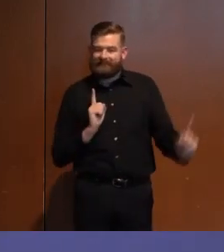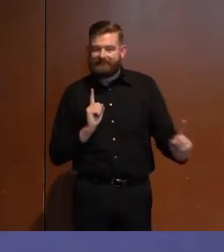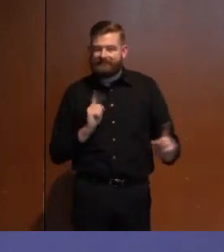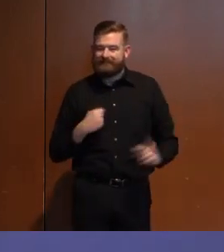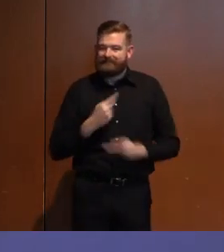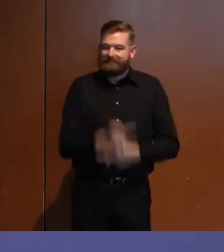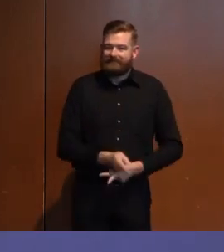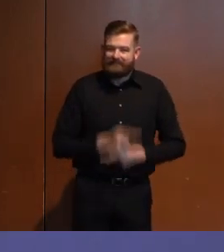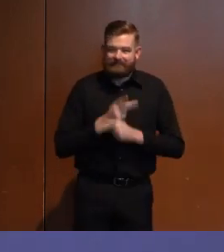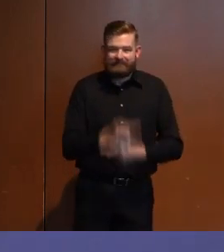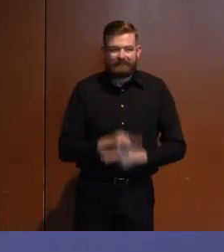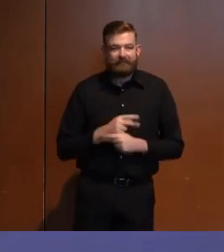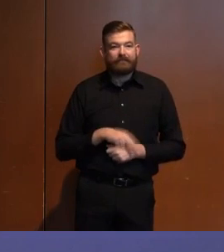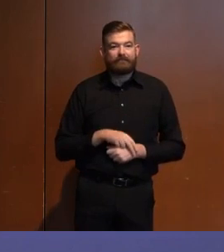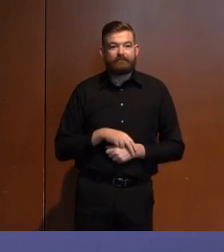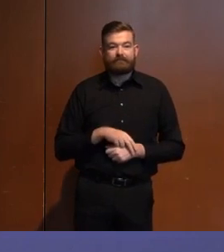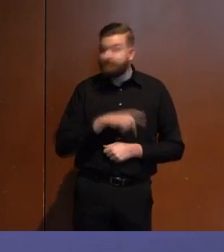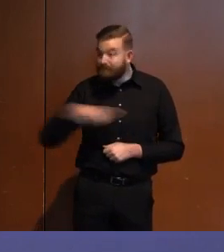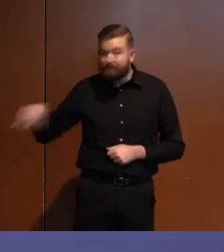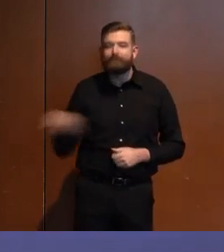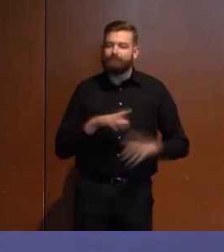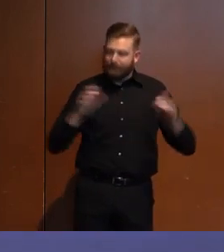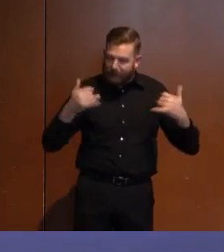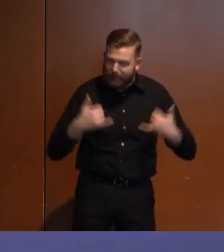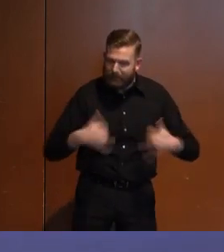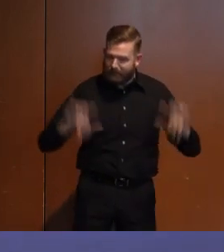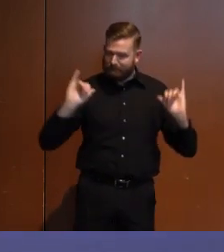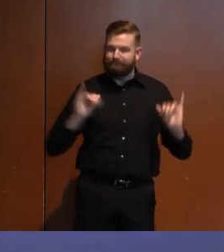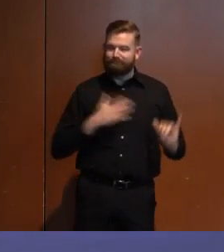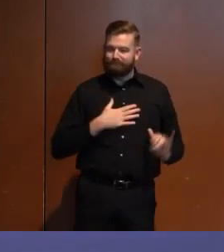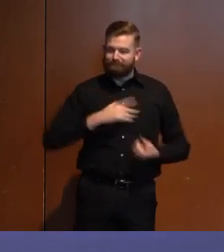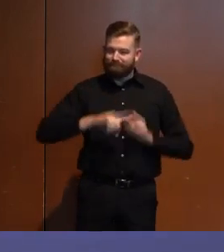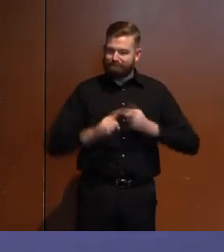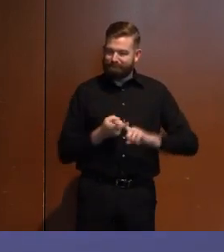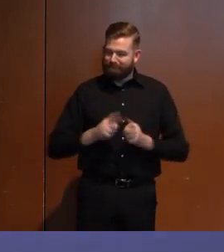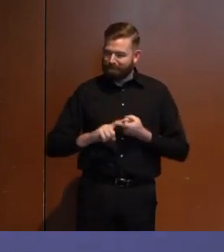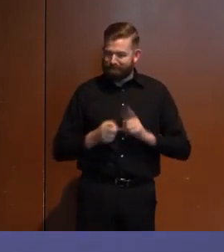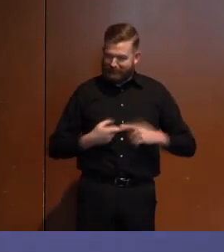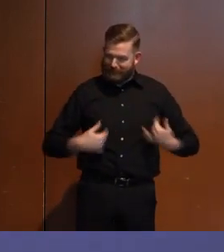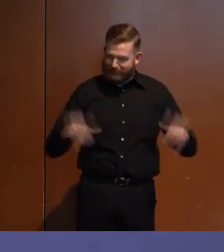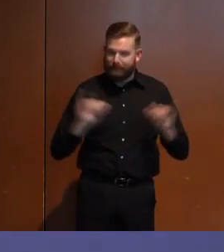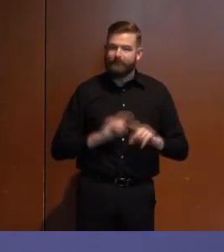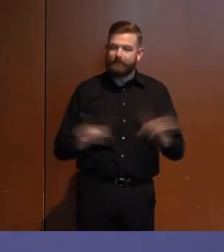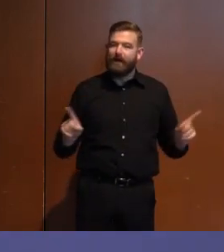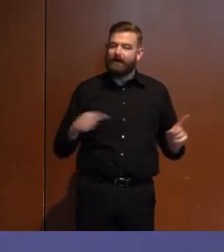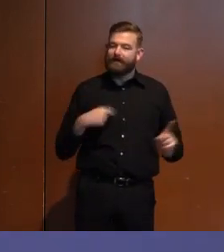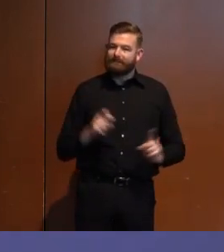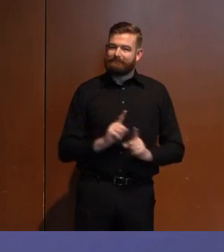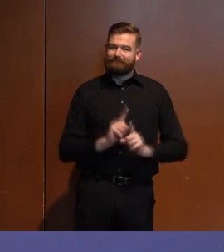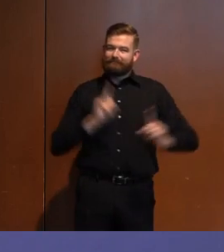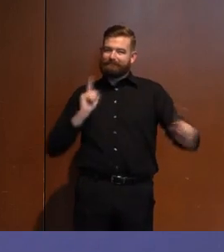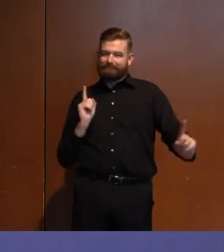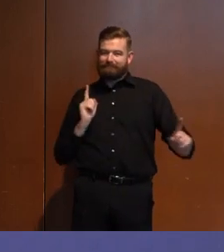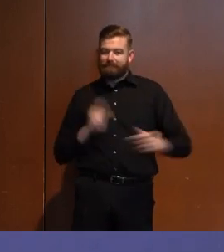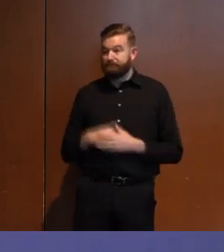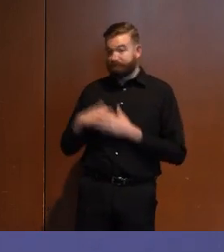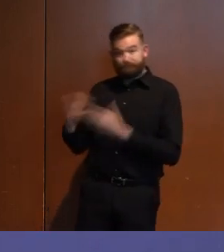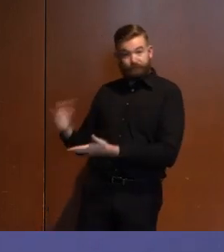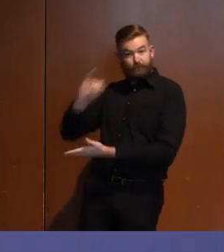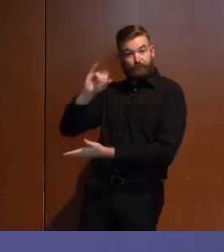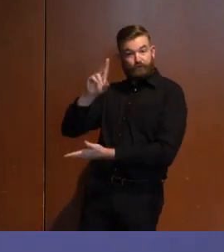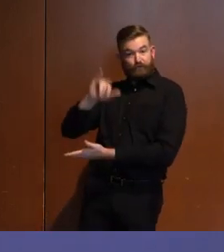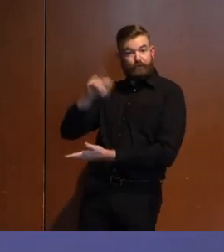here. I'm joined, as usual, by the woman who needs no introduction. To my right, the Health Commissioner, Judy Persichelli. To